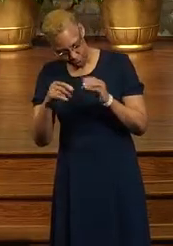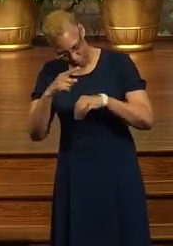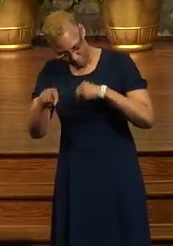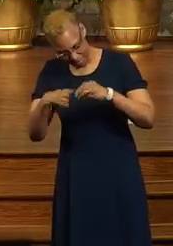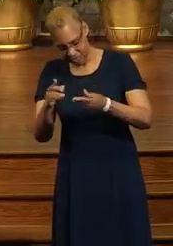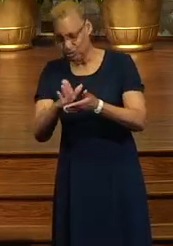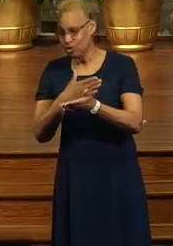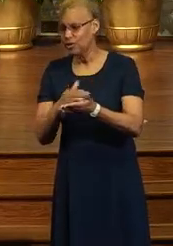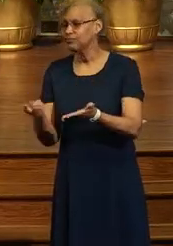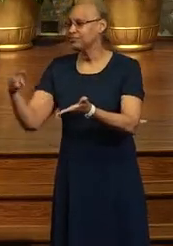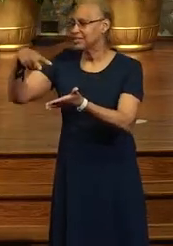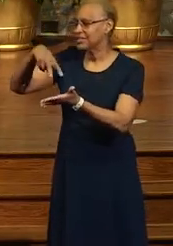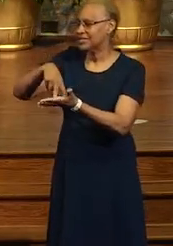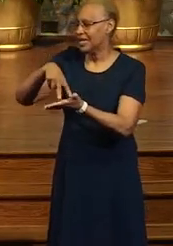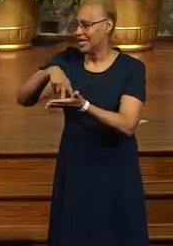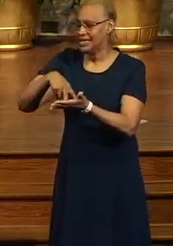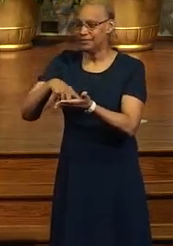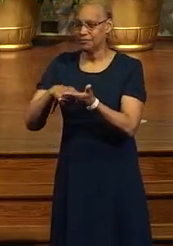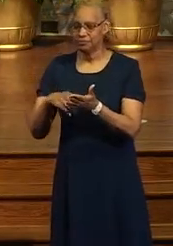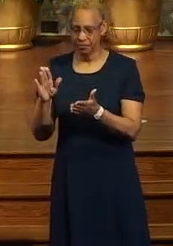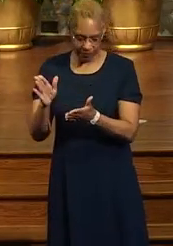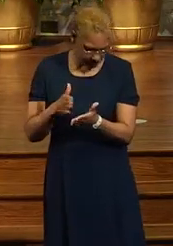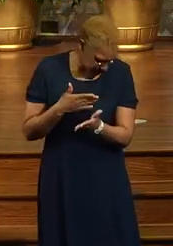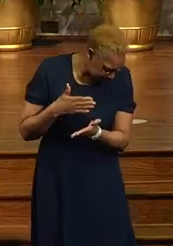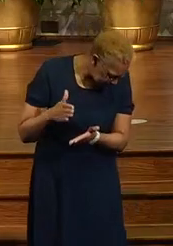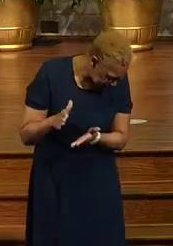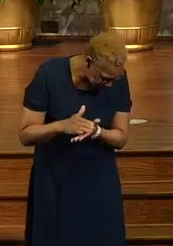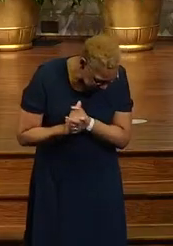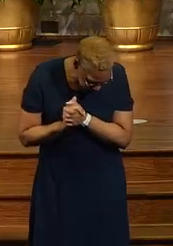stand and sing, Joyful, Joyful, We Adore Thee.